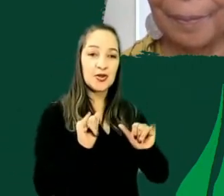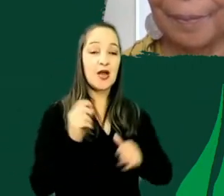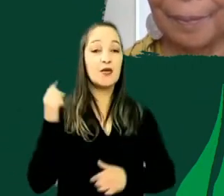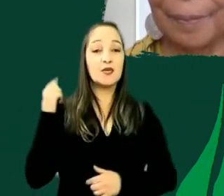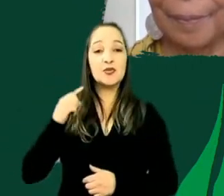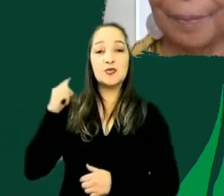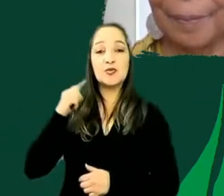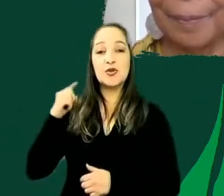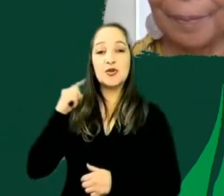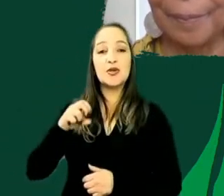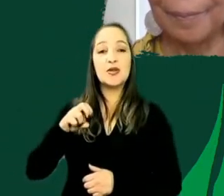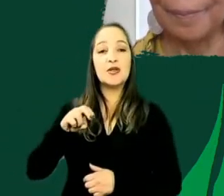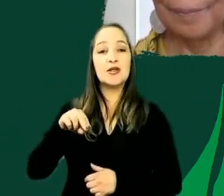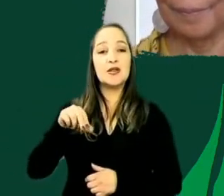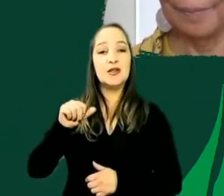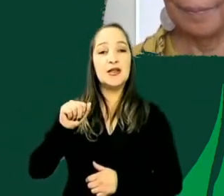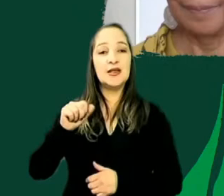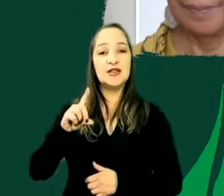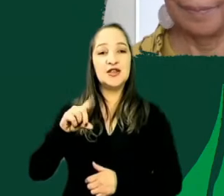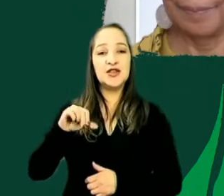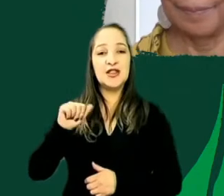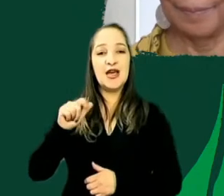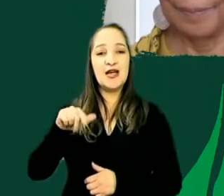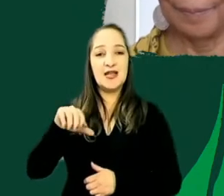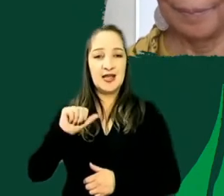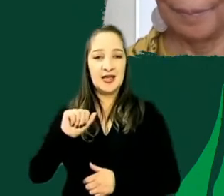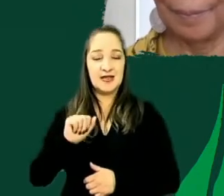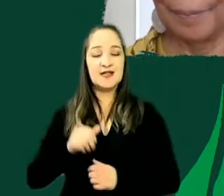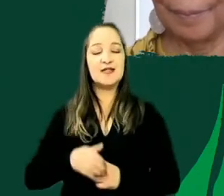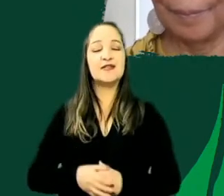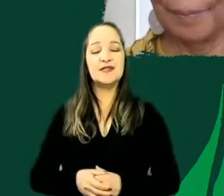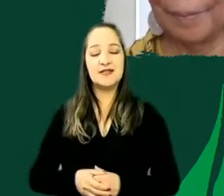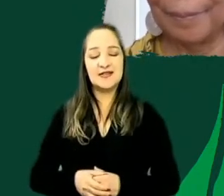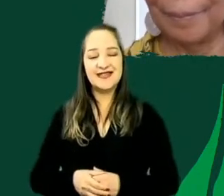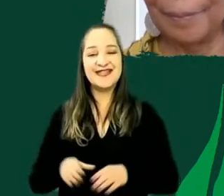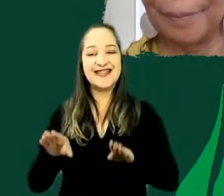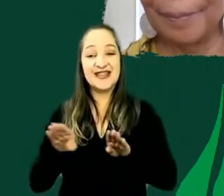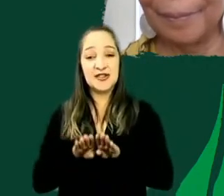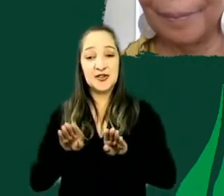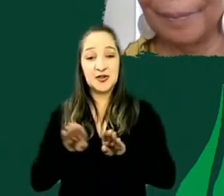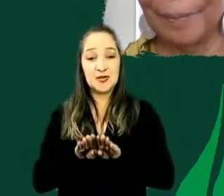There's Nanjala, which is by a